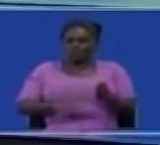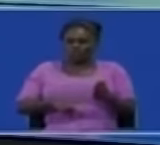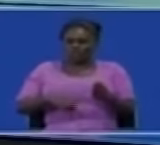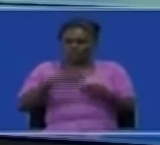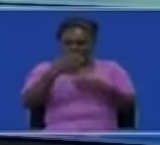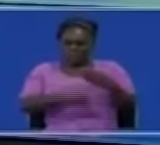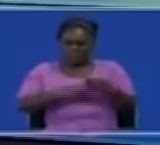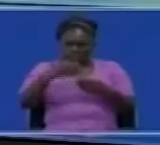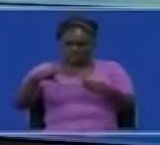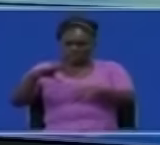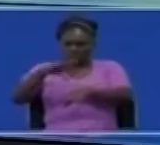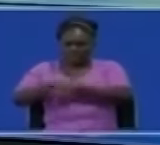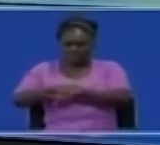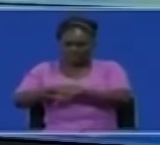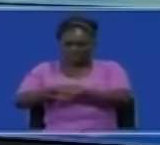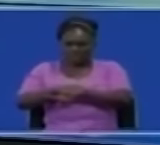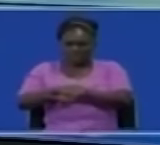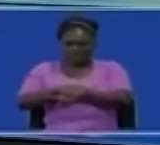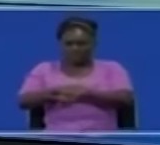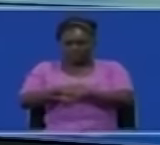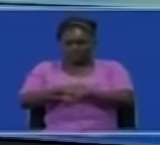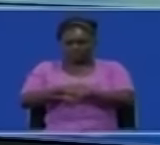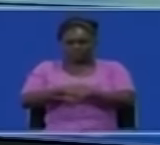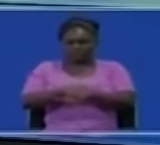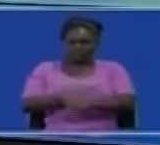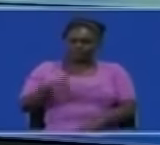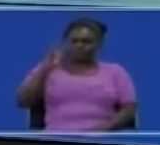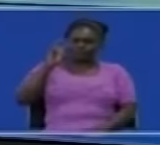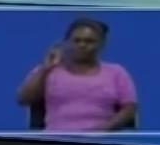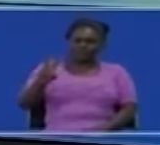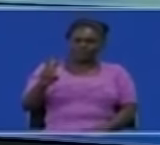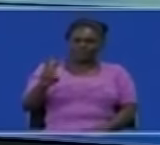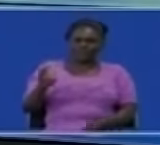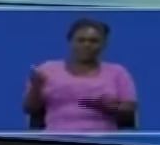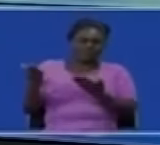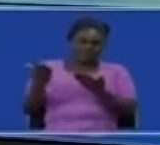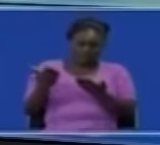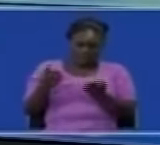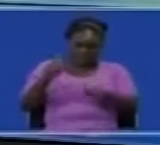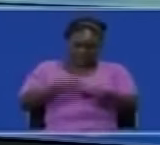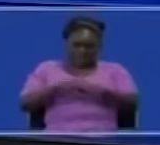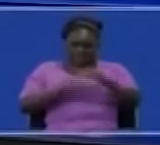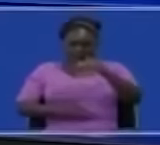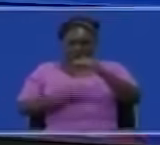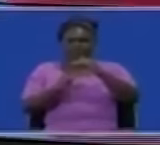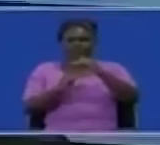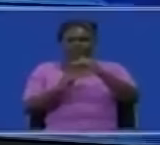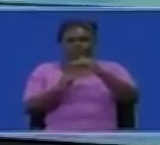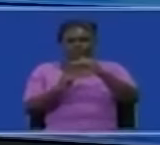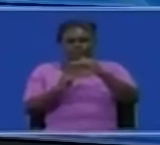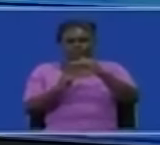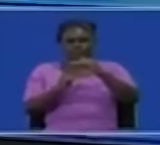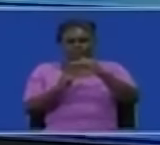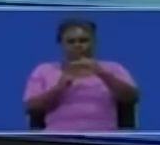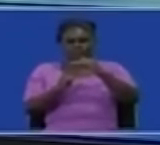procurement of strategic election materials. So let's take a look at that now. If you see the timelines here. Now, those are some